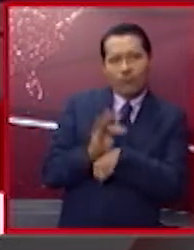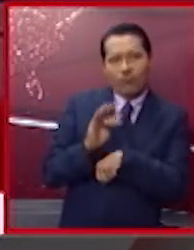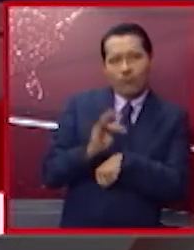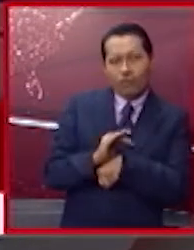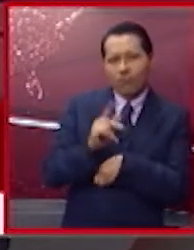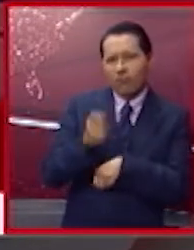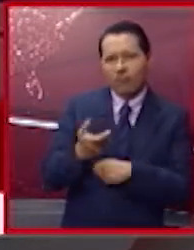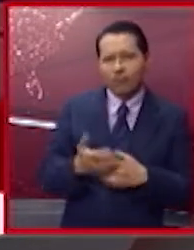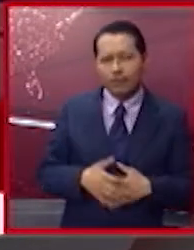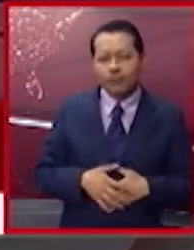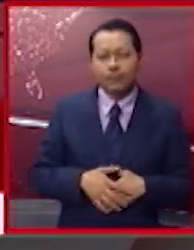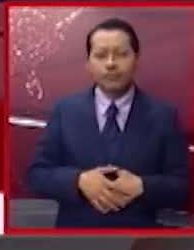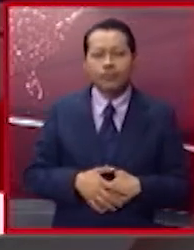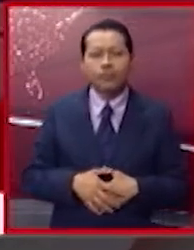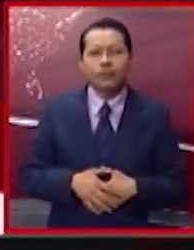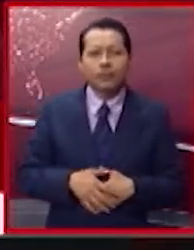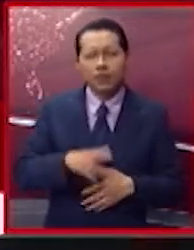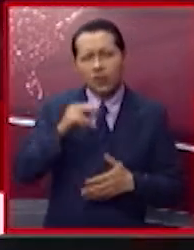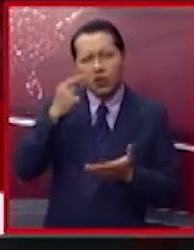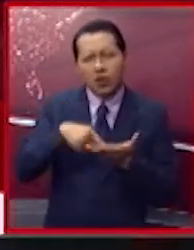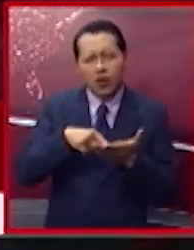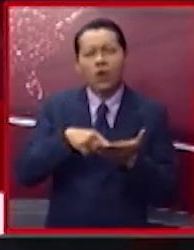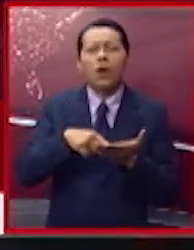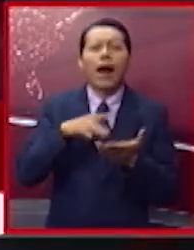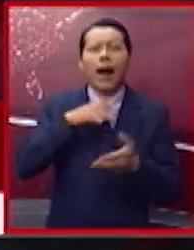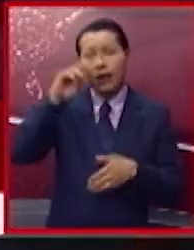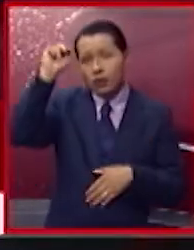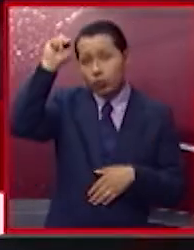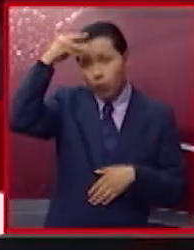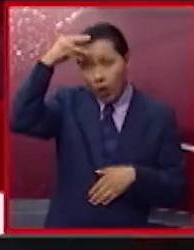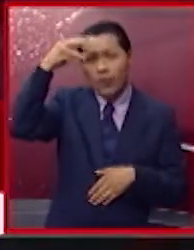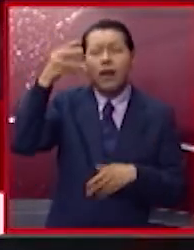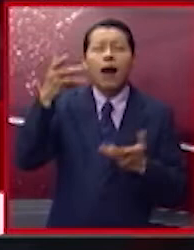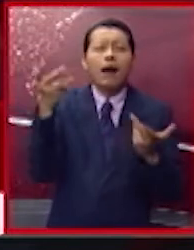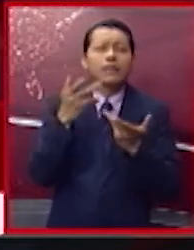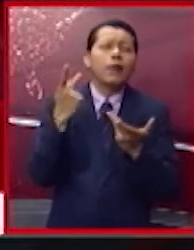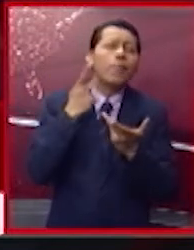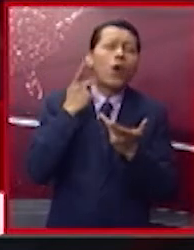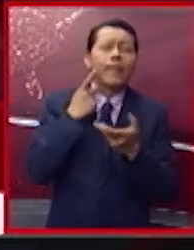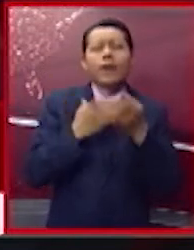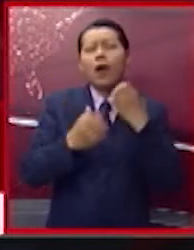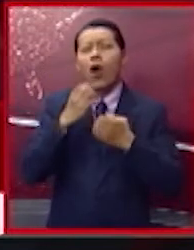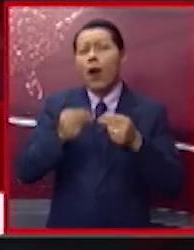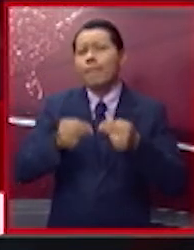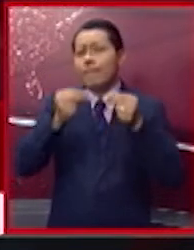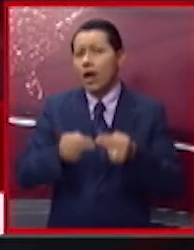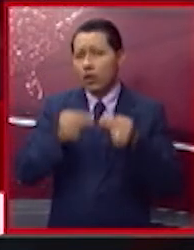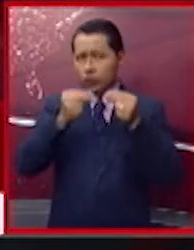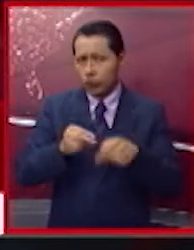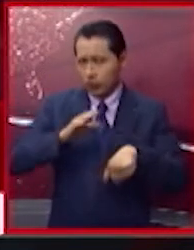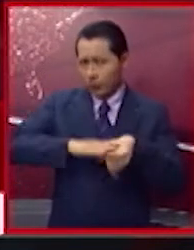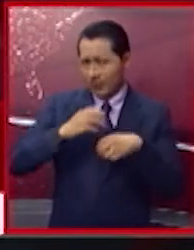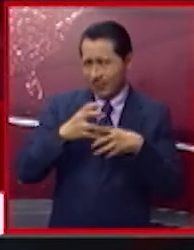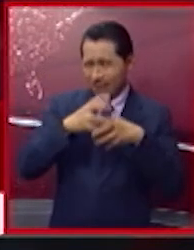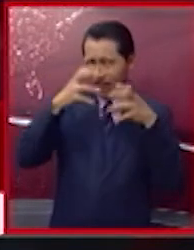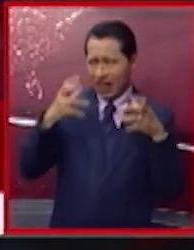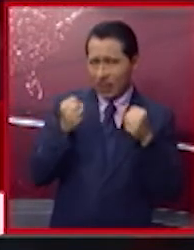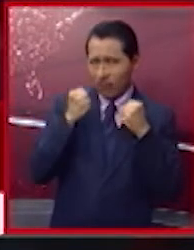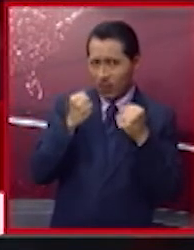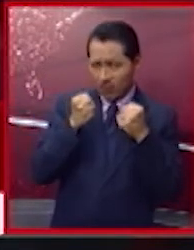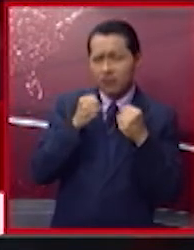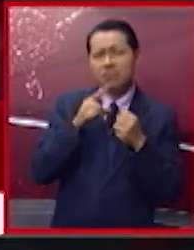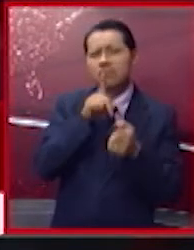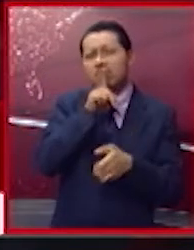policies? I don't think Trump's effects on trade policy are going to be that large. I think his